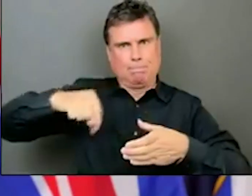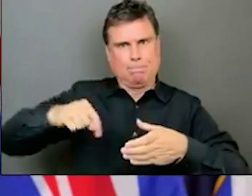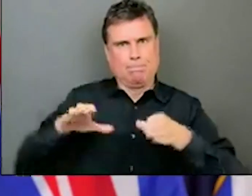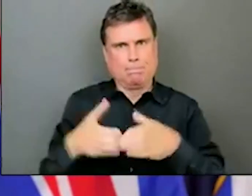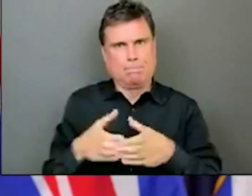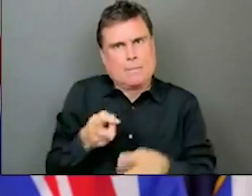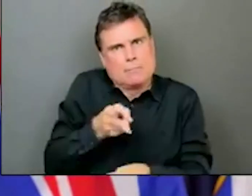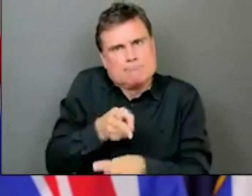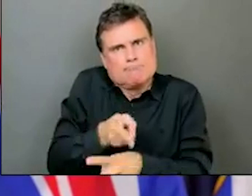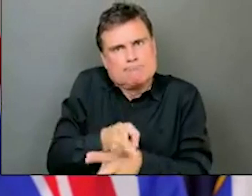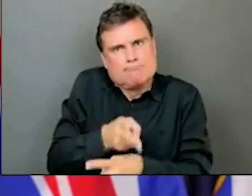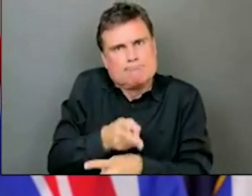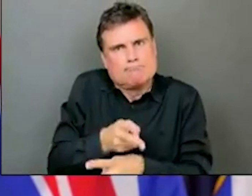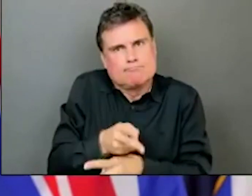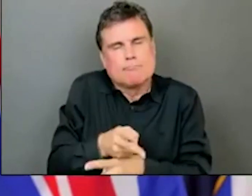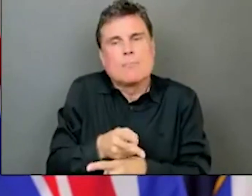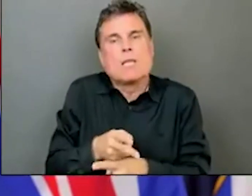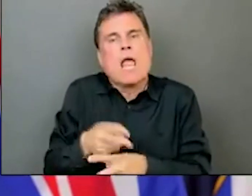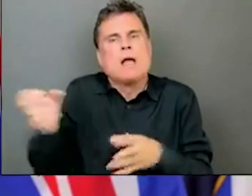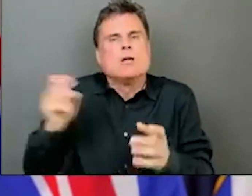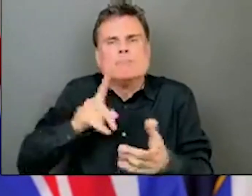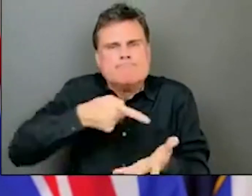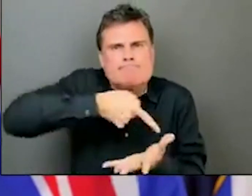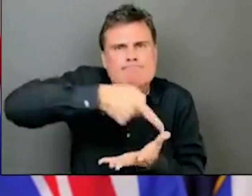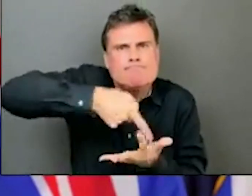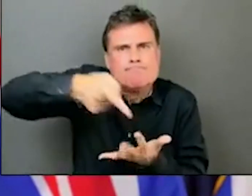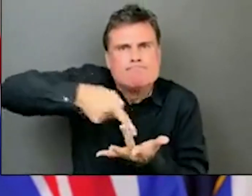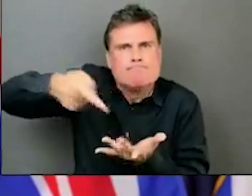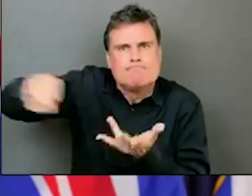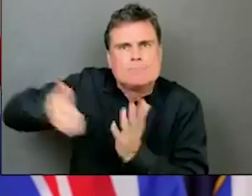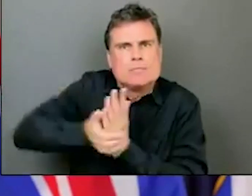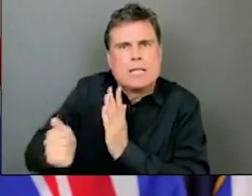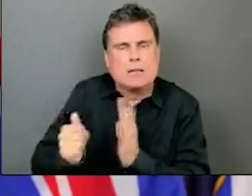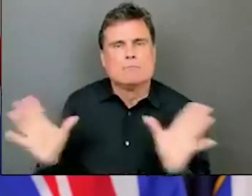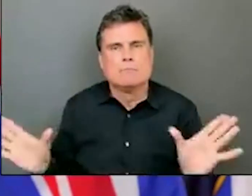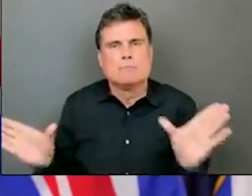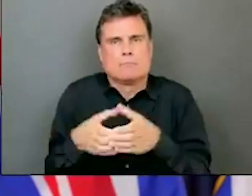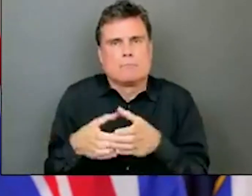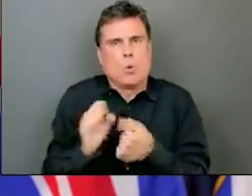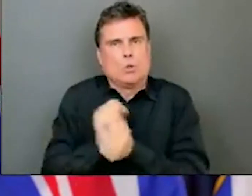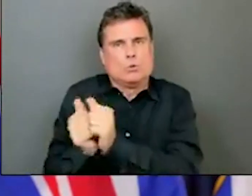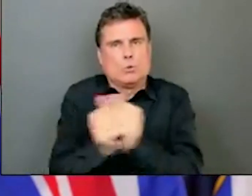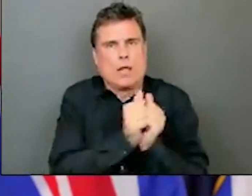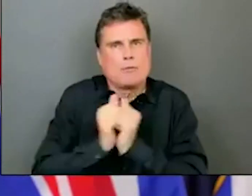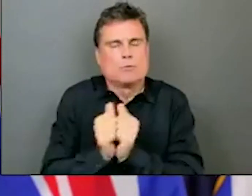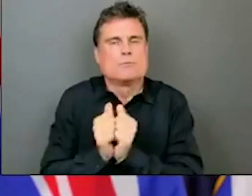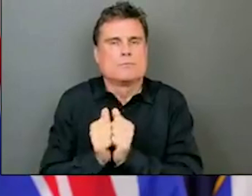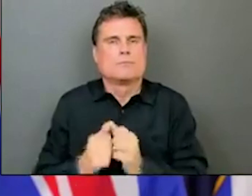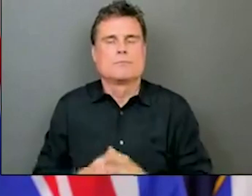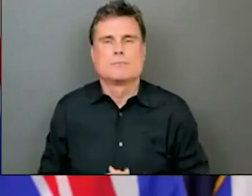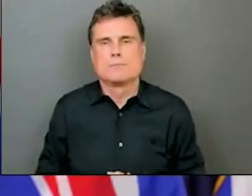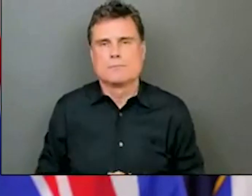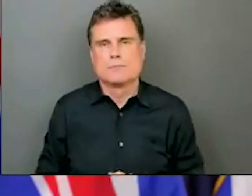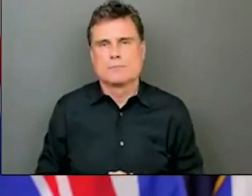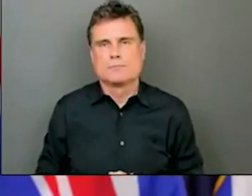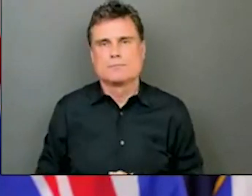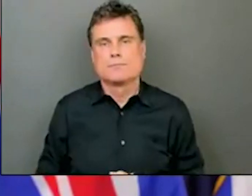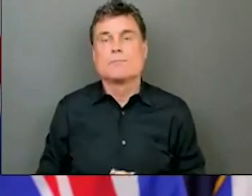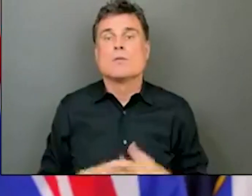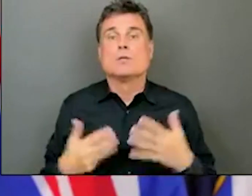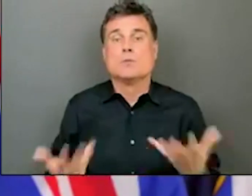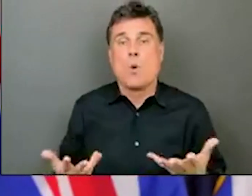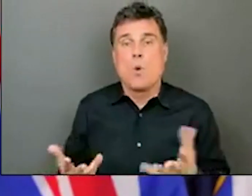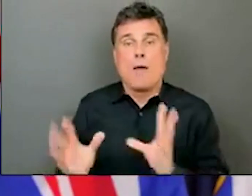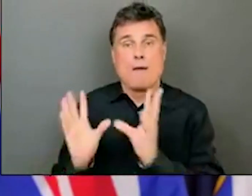a variety of healthcare professionals to work to the full extent of their skills. We've also seen, compared to other jurisdictions in